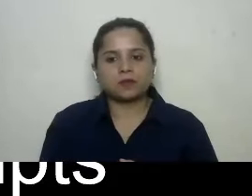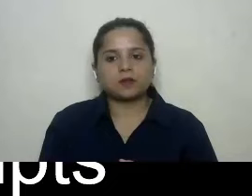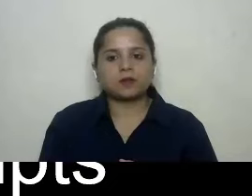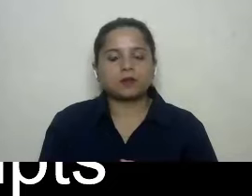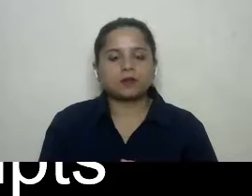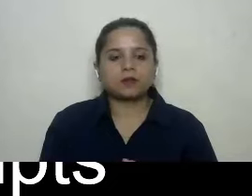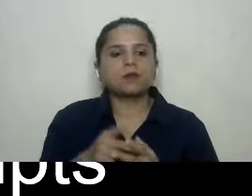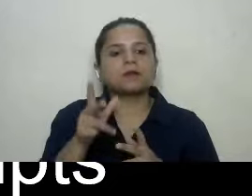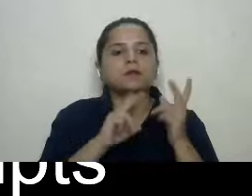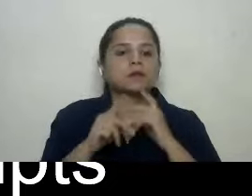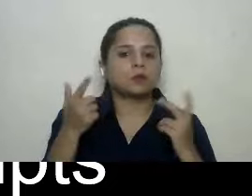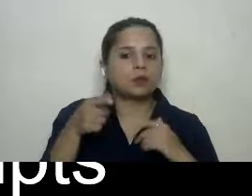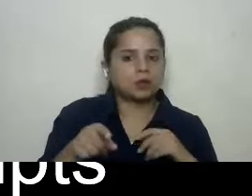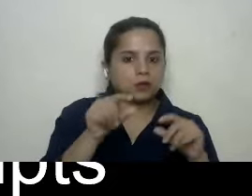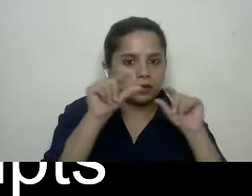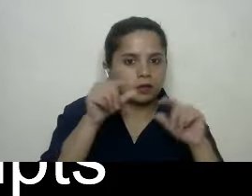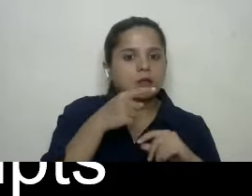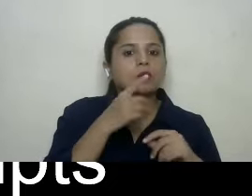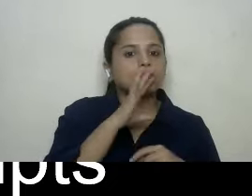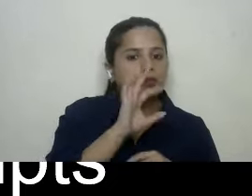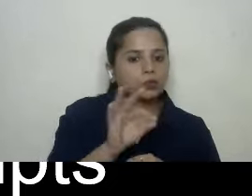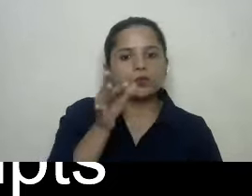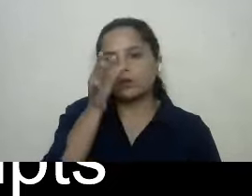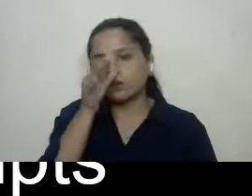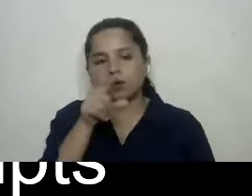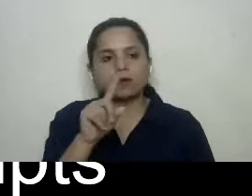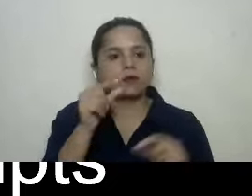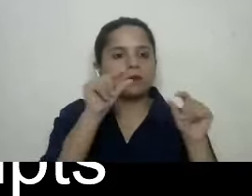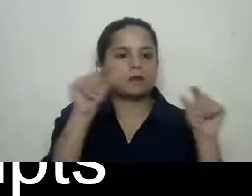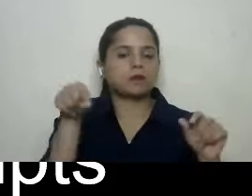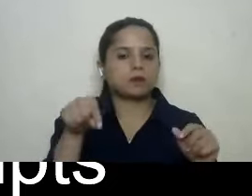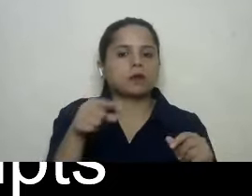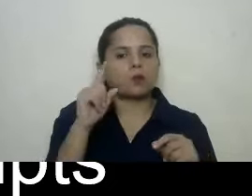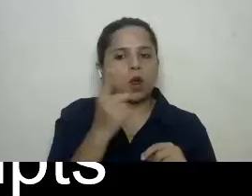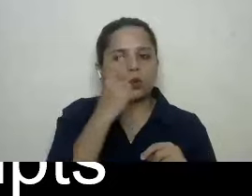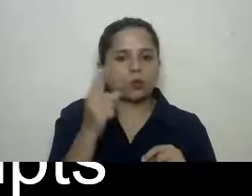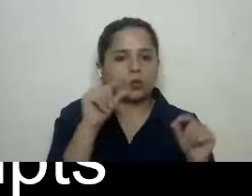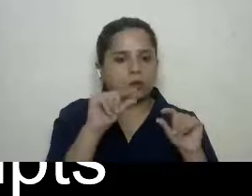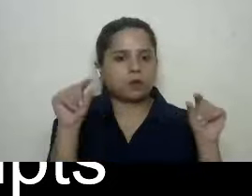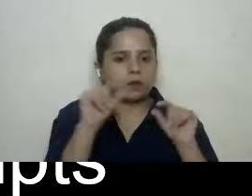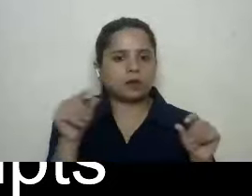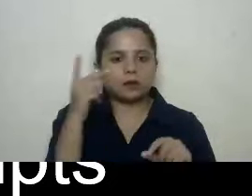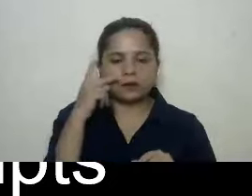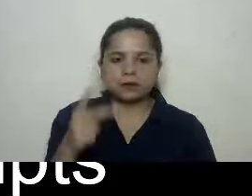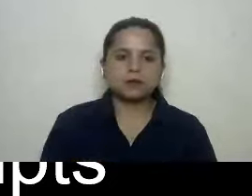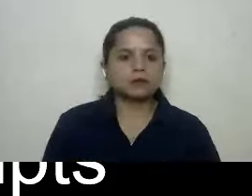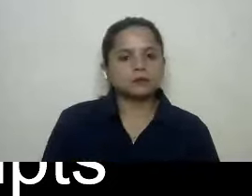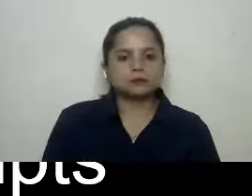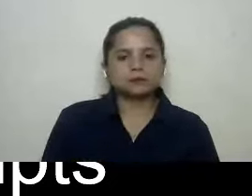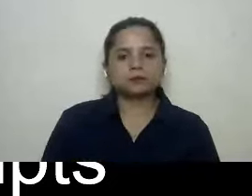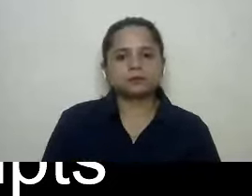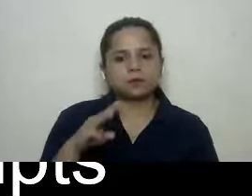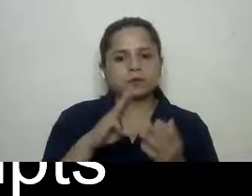telling me whether these statements are true or false. So the first one, let's do them one by one. So Mahua, can we